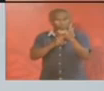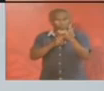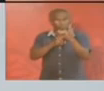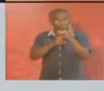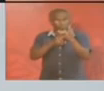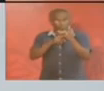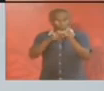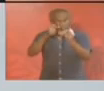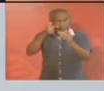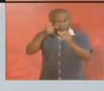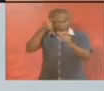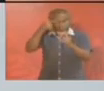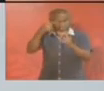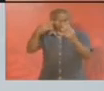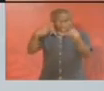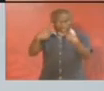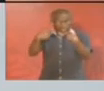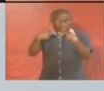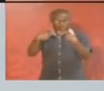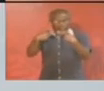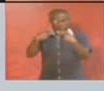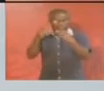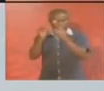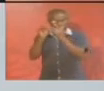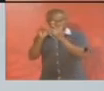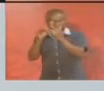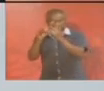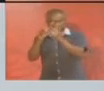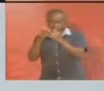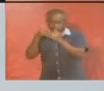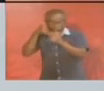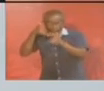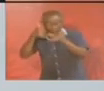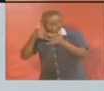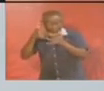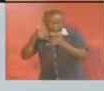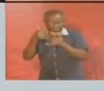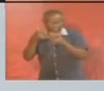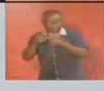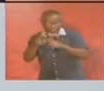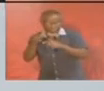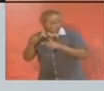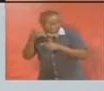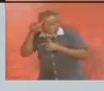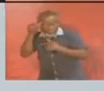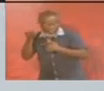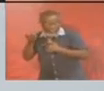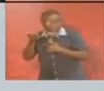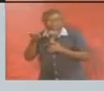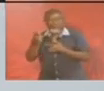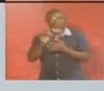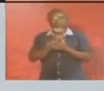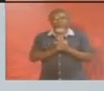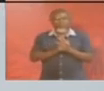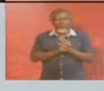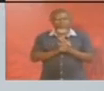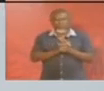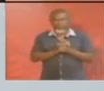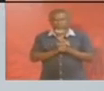traced. And there has been no change in those protocols because it's the Prime